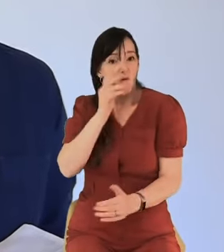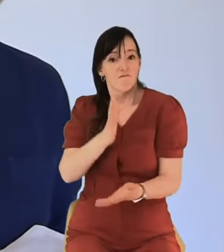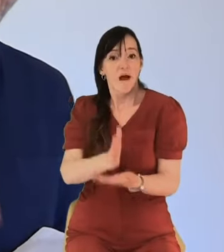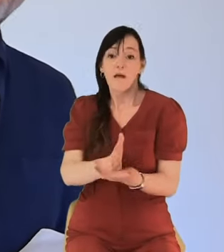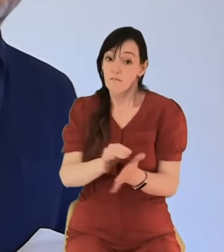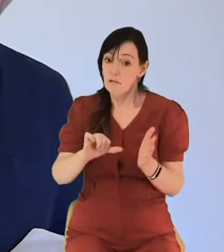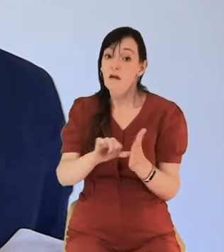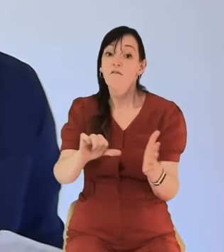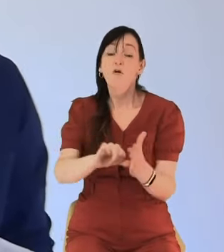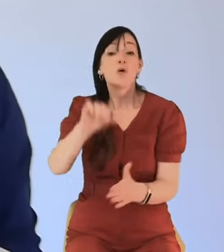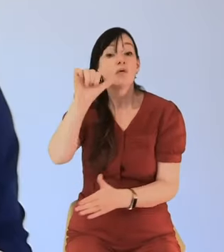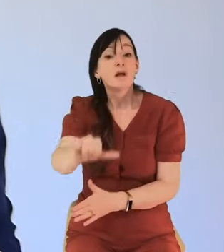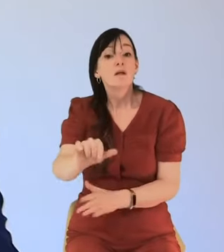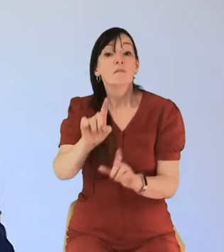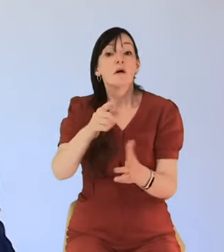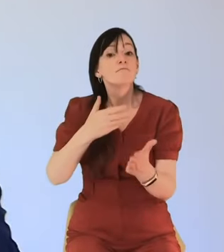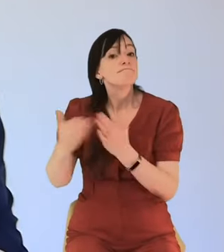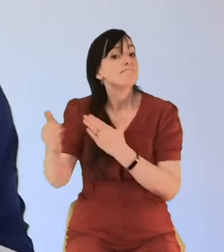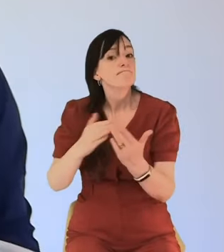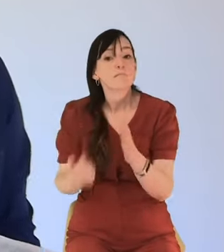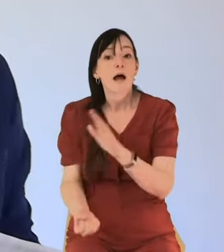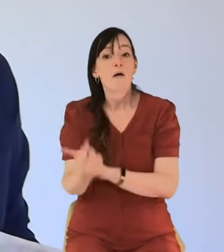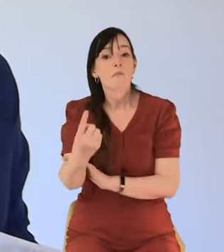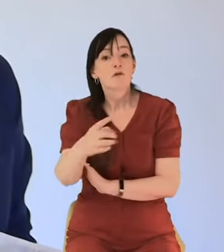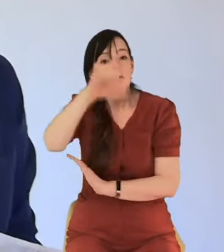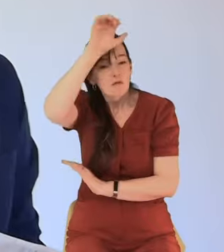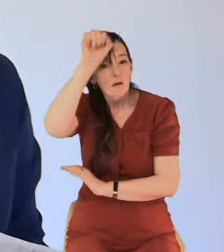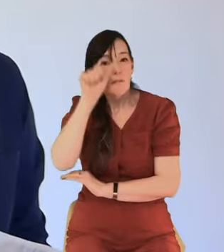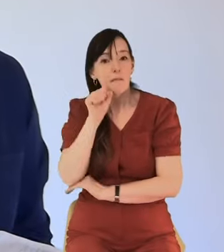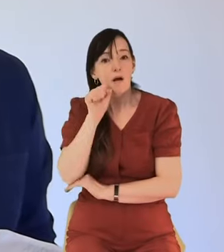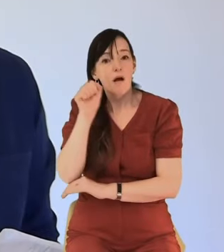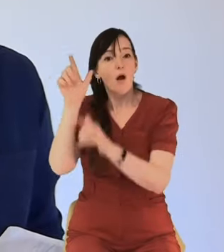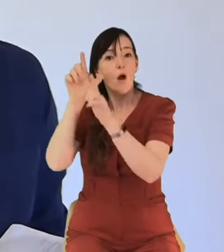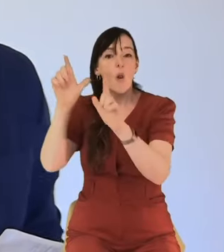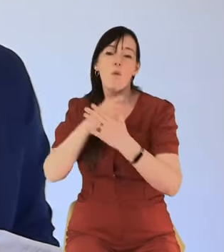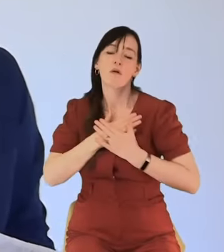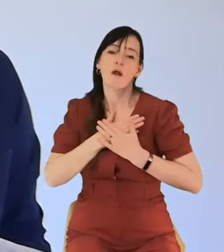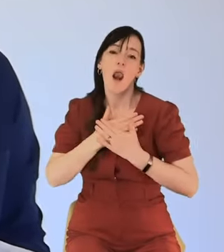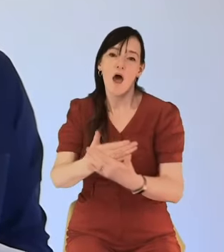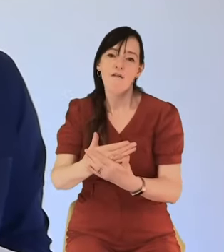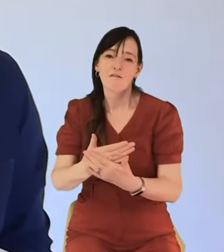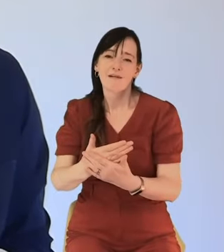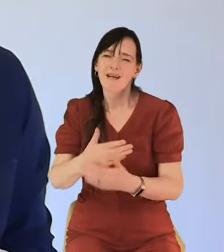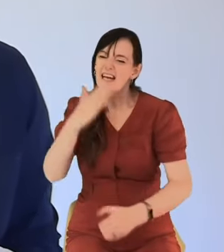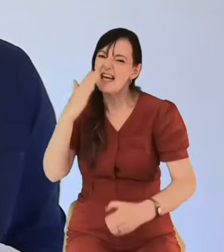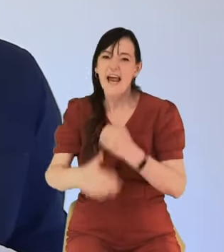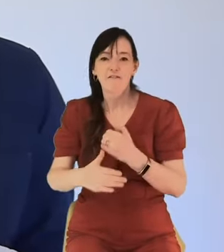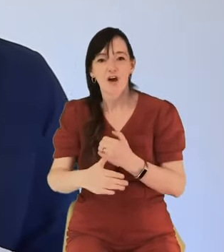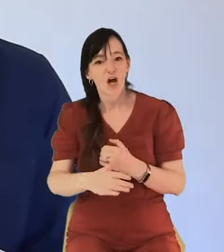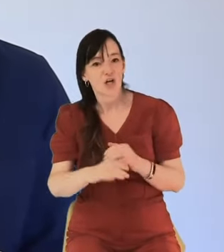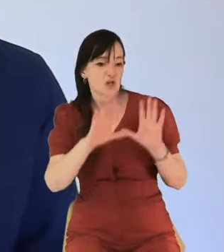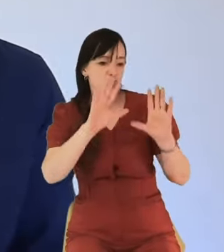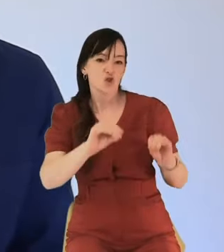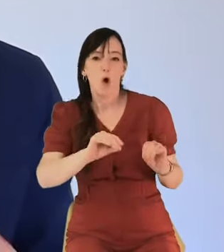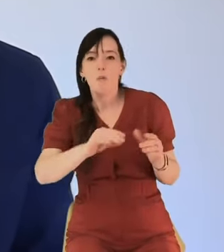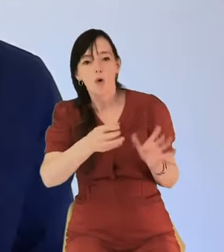But whatever happens, the Lord loves you. He's never going to stop loving